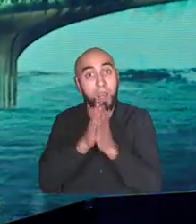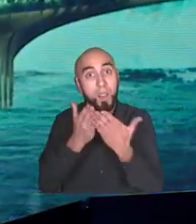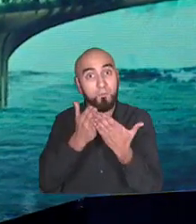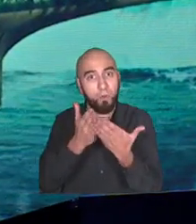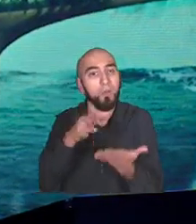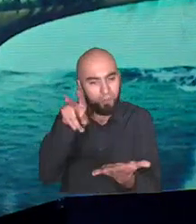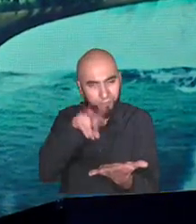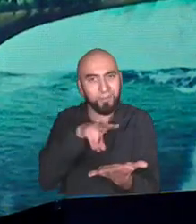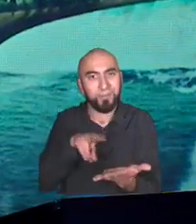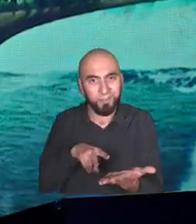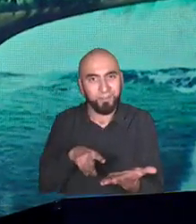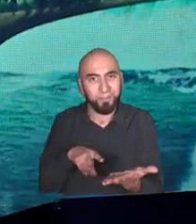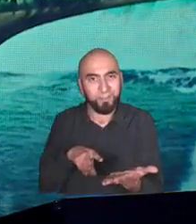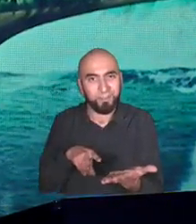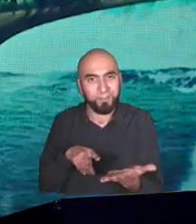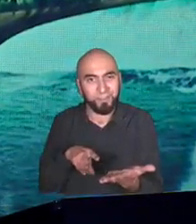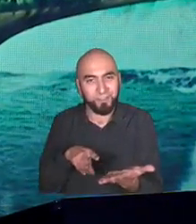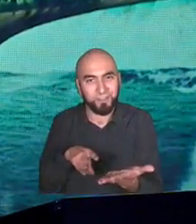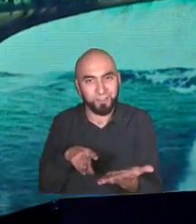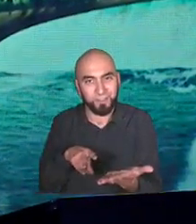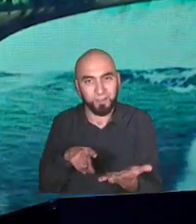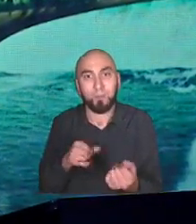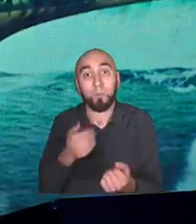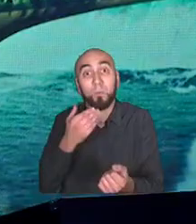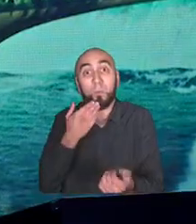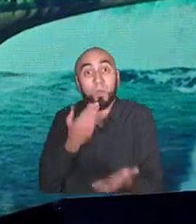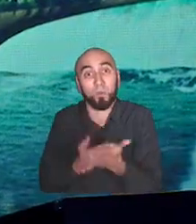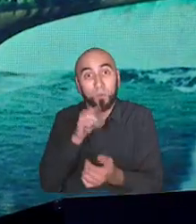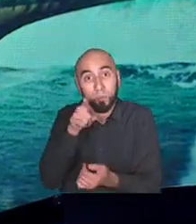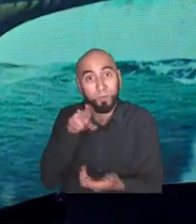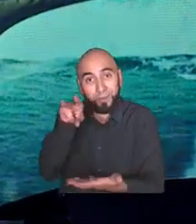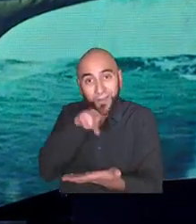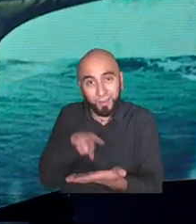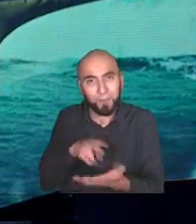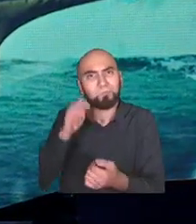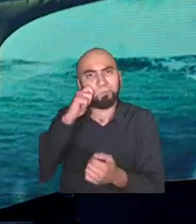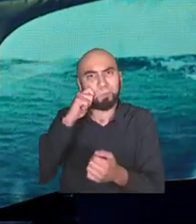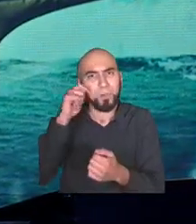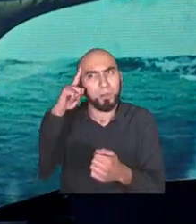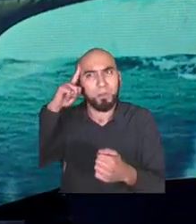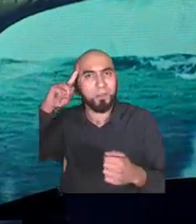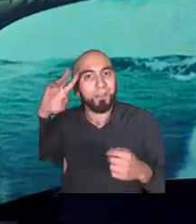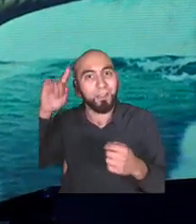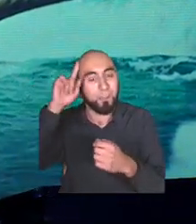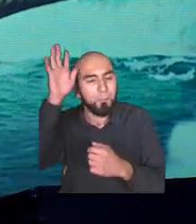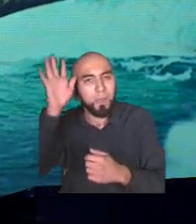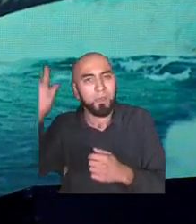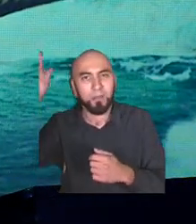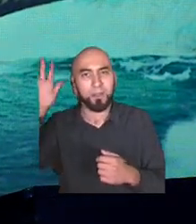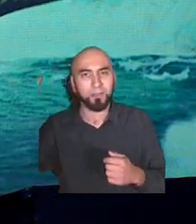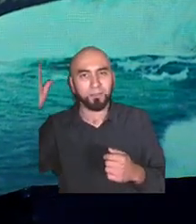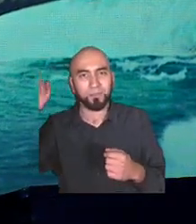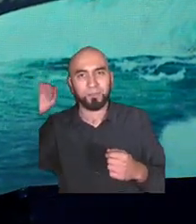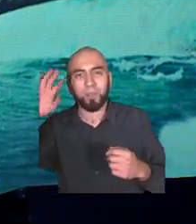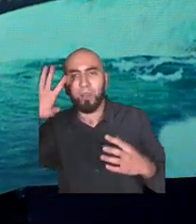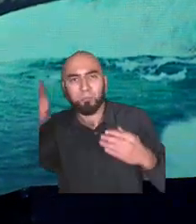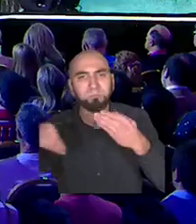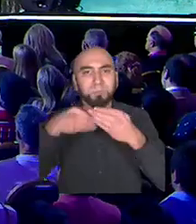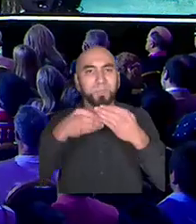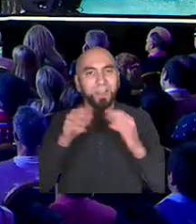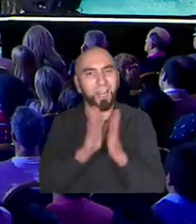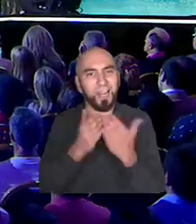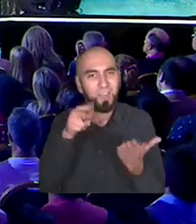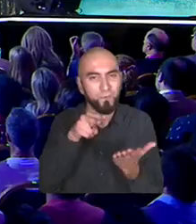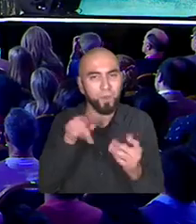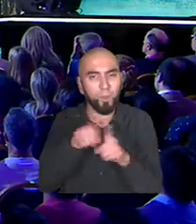when you read it, you're adding your imagination to it, and that makes it a part of you. You dissolve into that